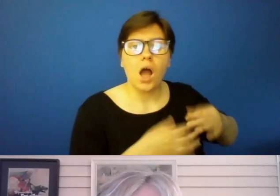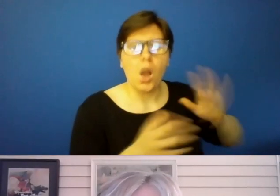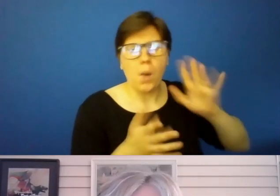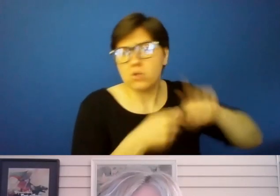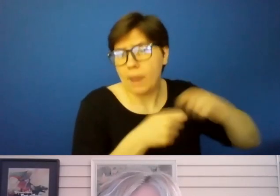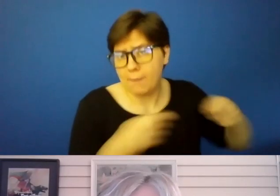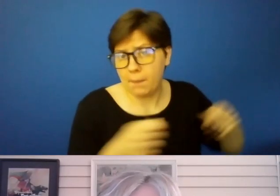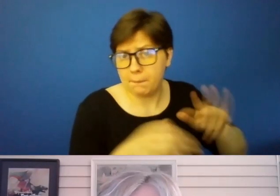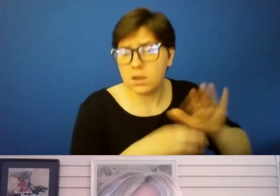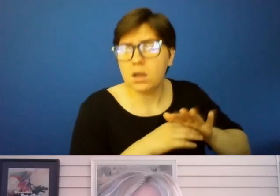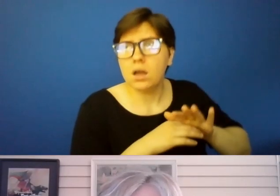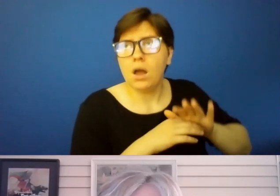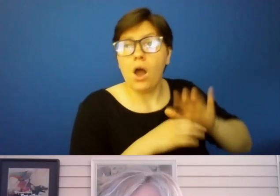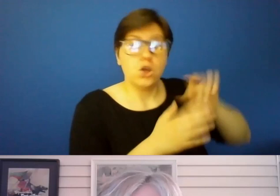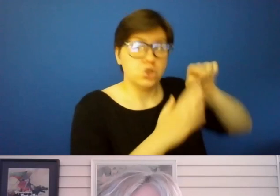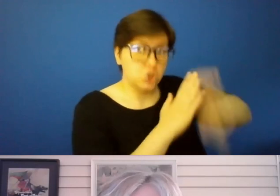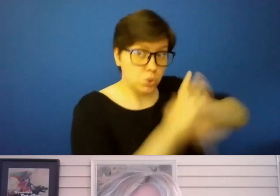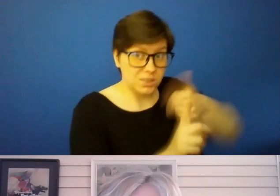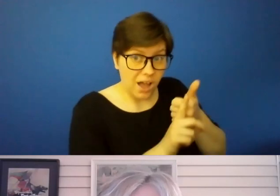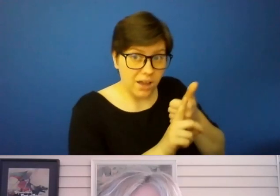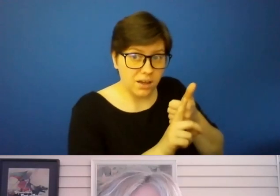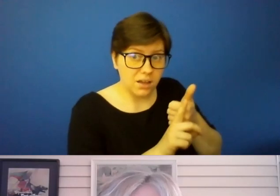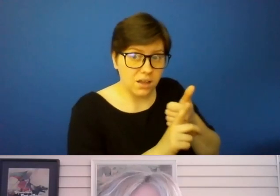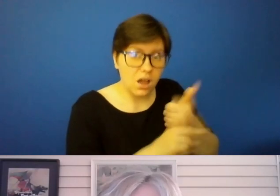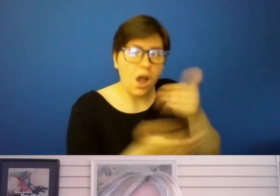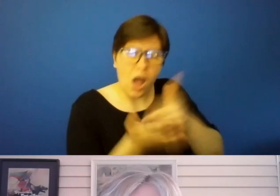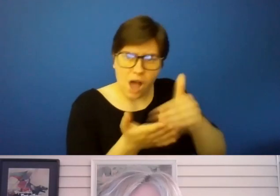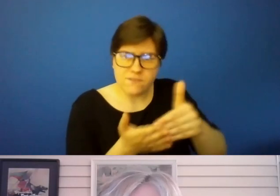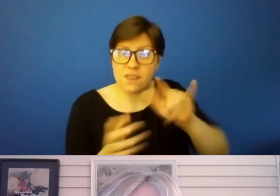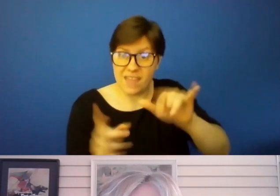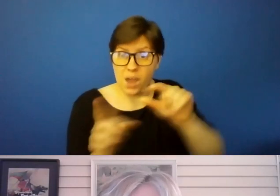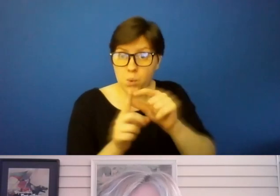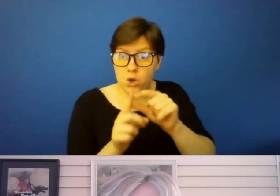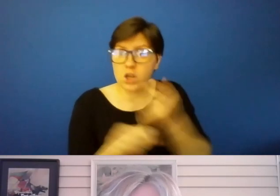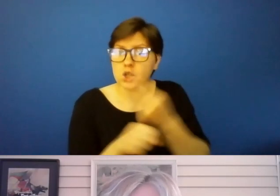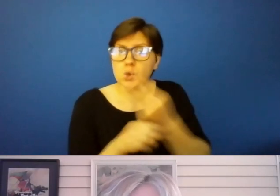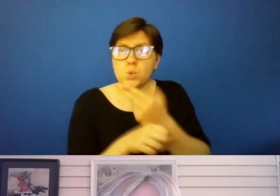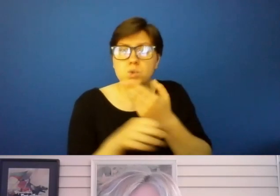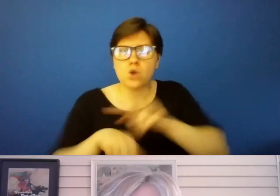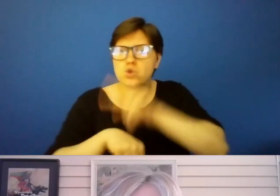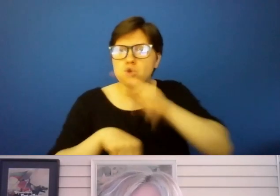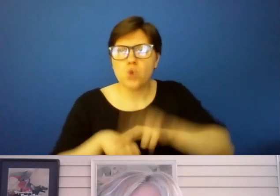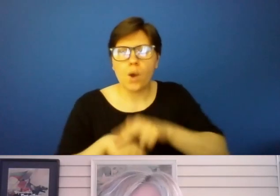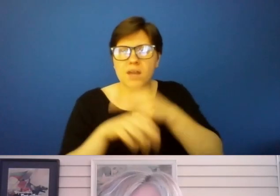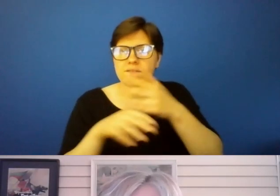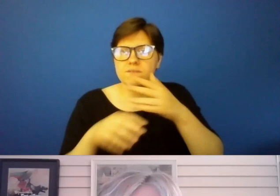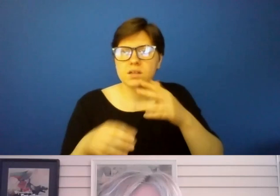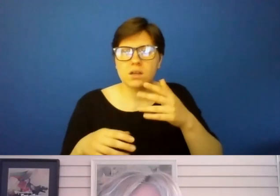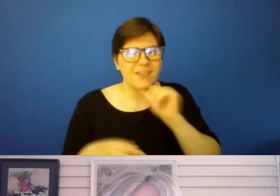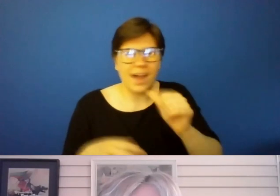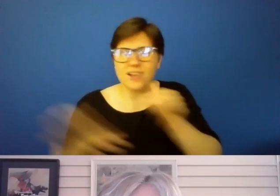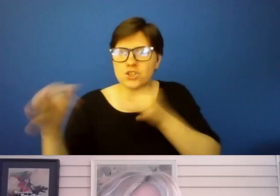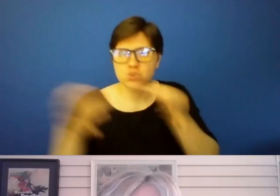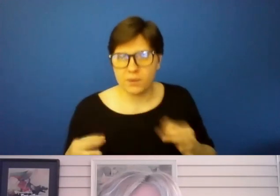right? Suicide is now often used in a normative sense, not in a descriptive sense. So it's